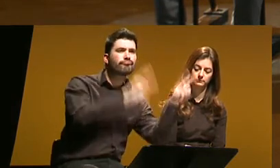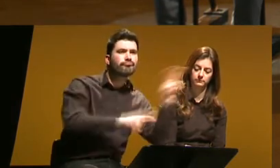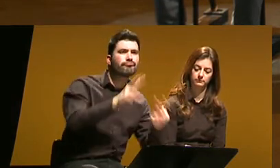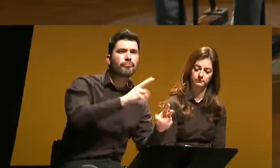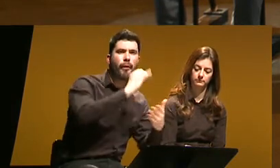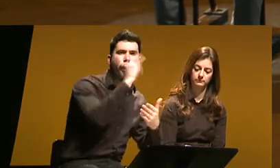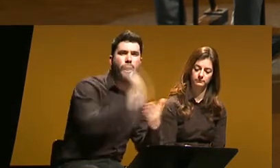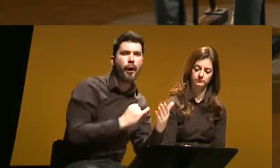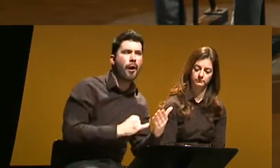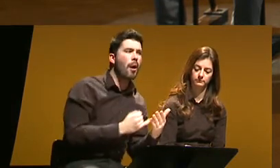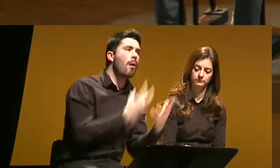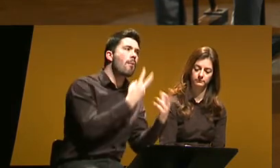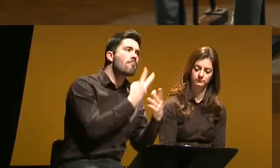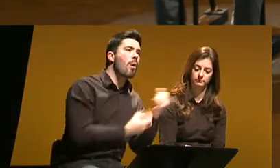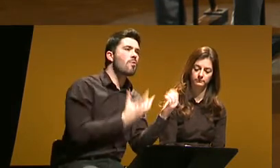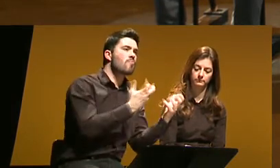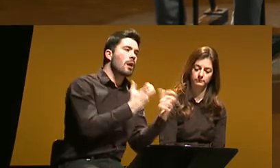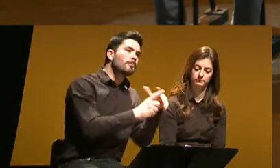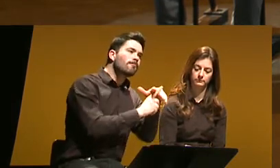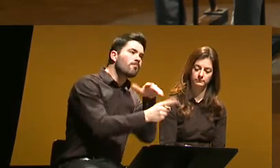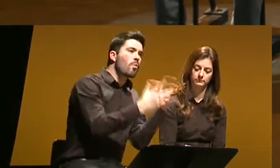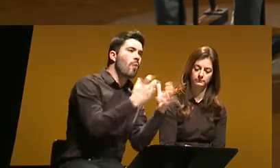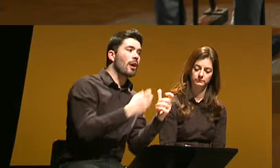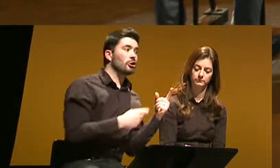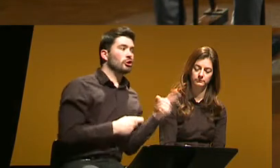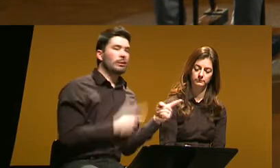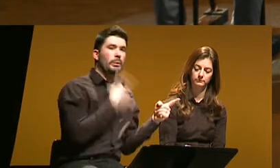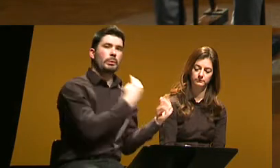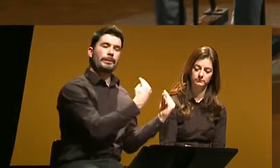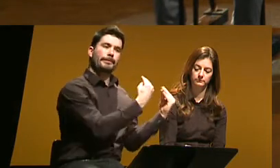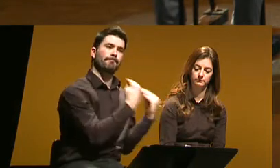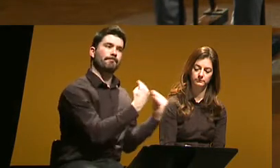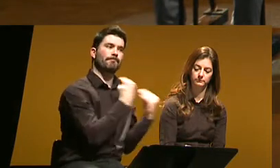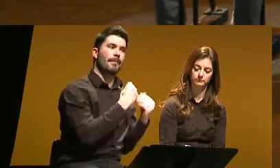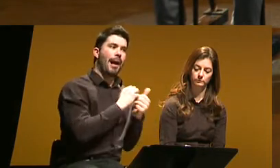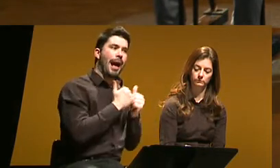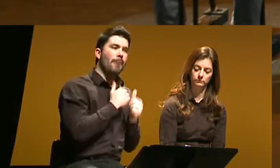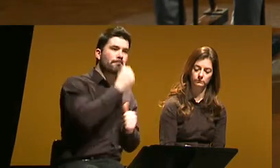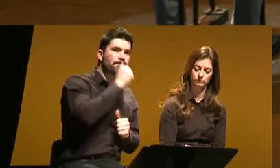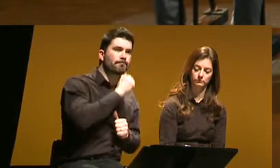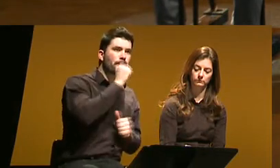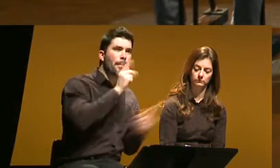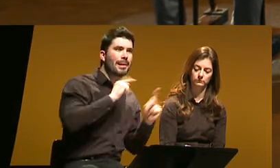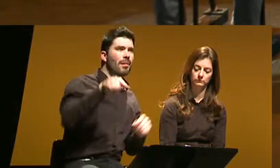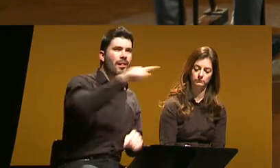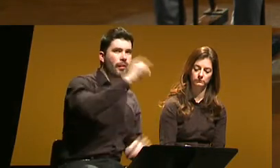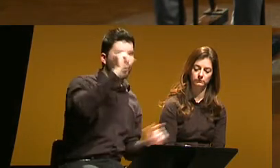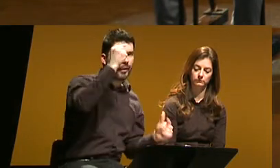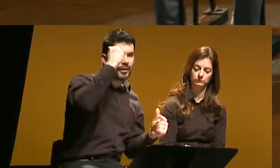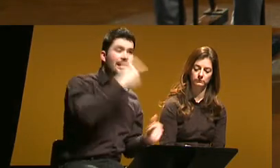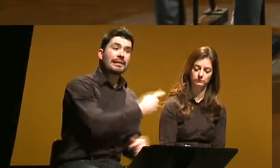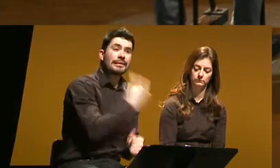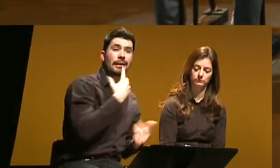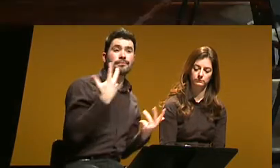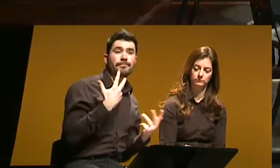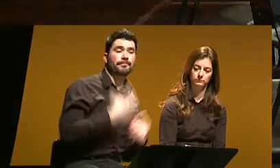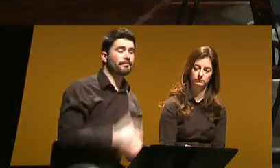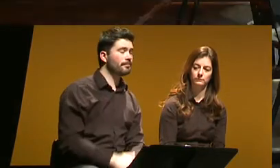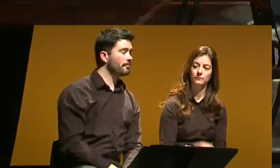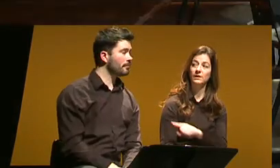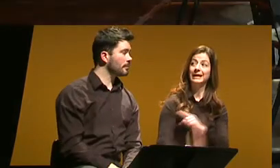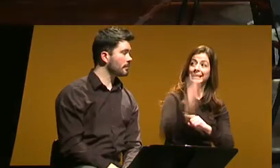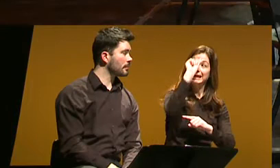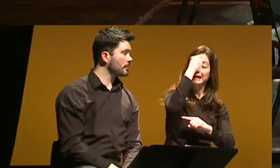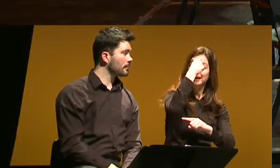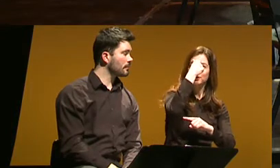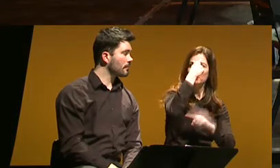get out of Greenville. It is Marina who teaches me how to deal with ignorance. She says, never confront ignorance with